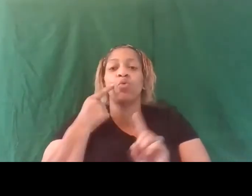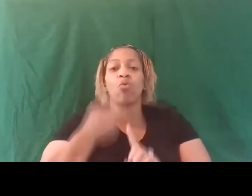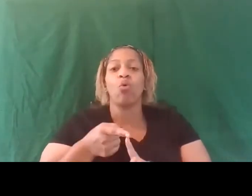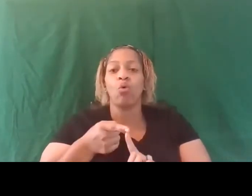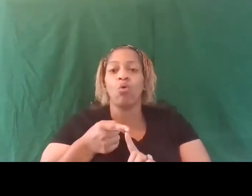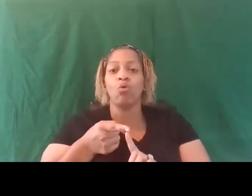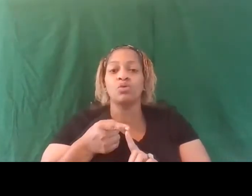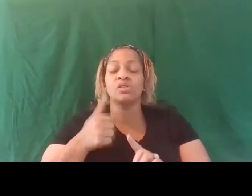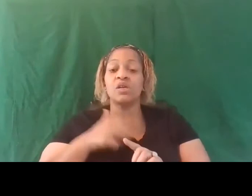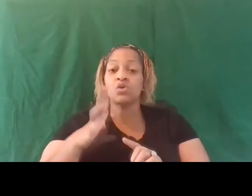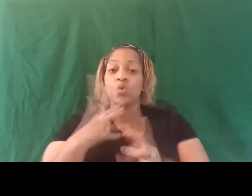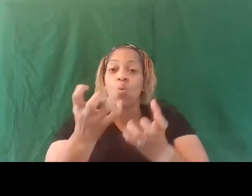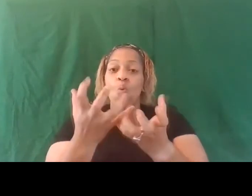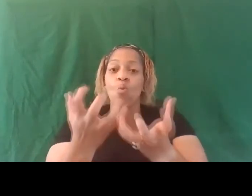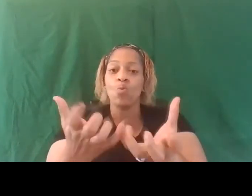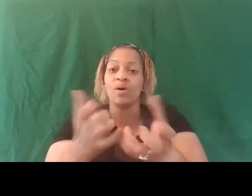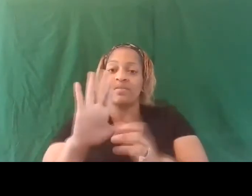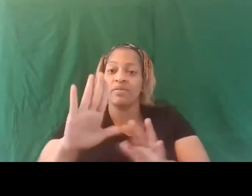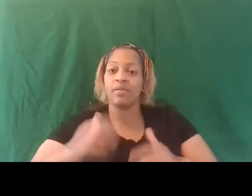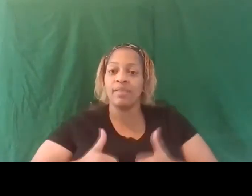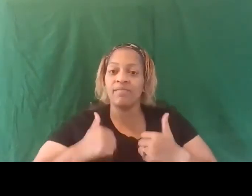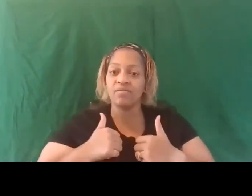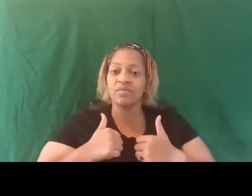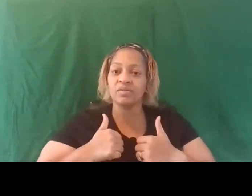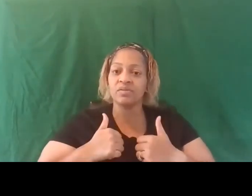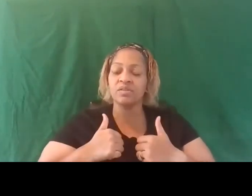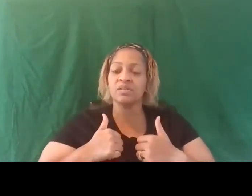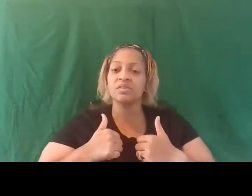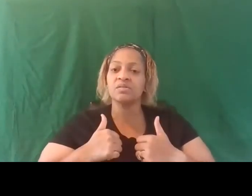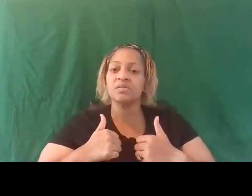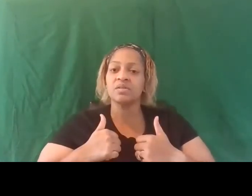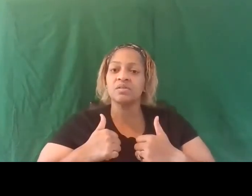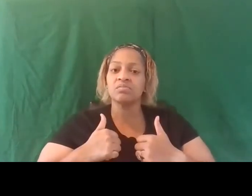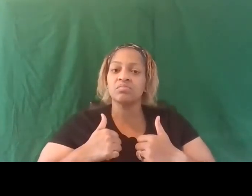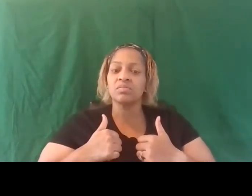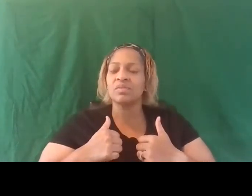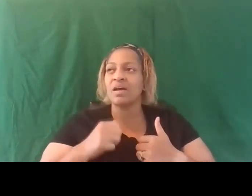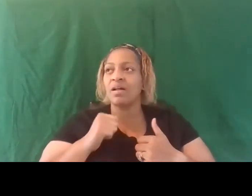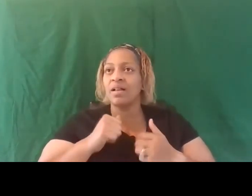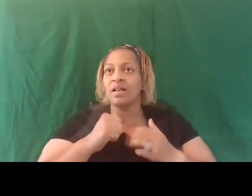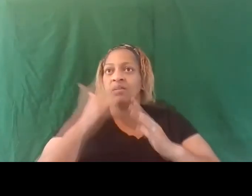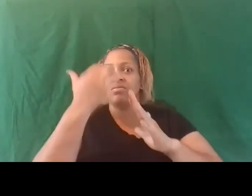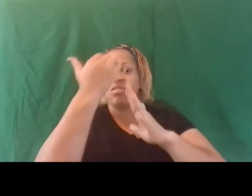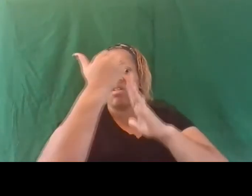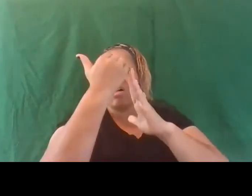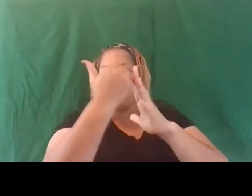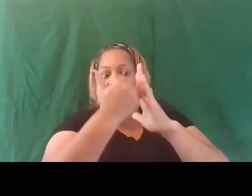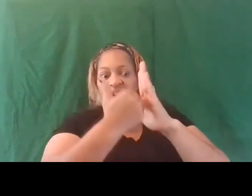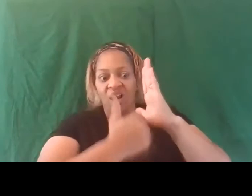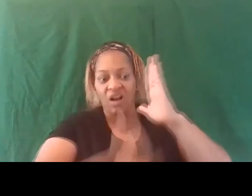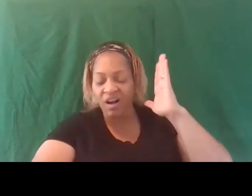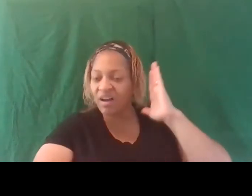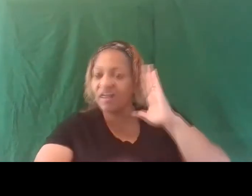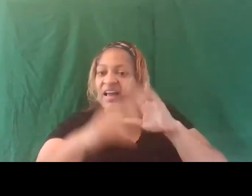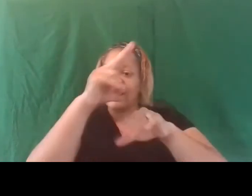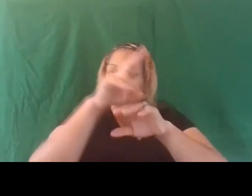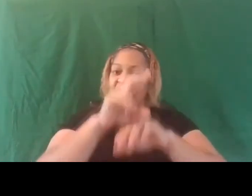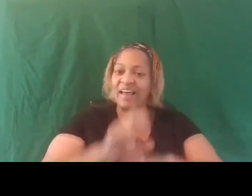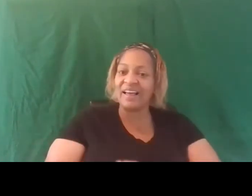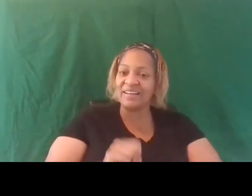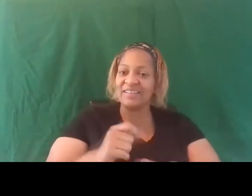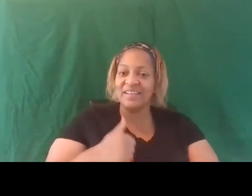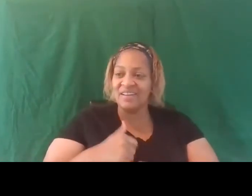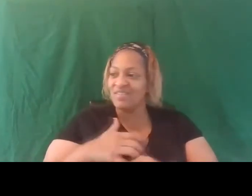that you desire in your life. So you don't have to, you know, list every habit. As soon as I come in the house, I swish, swish,